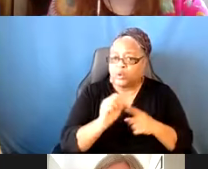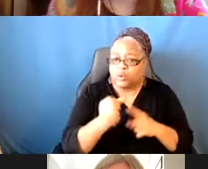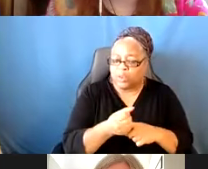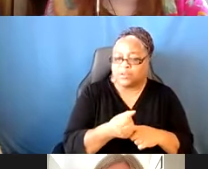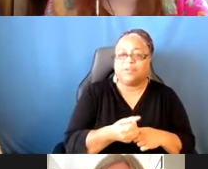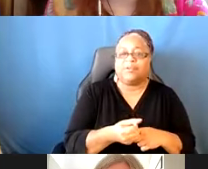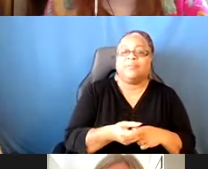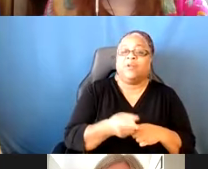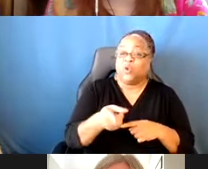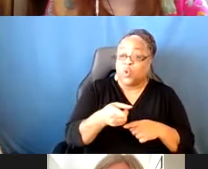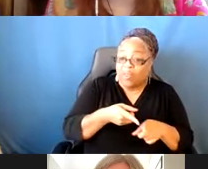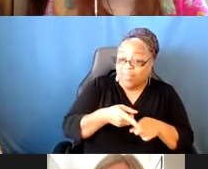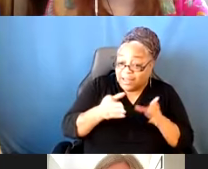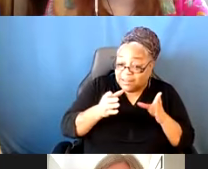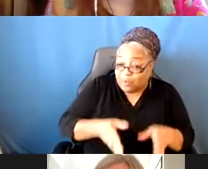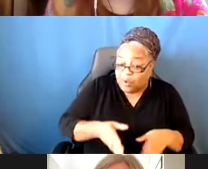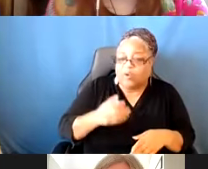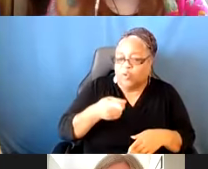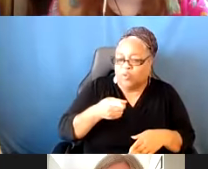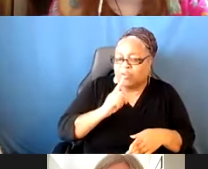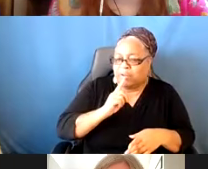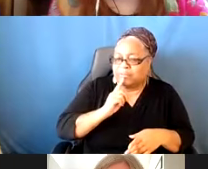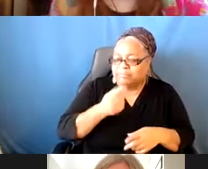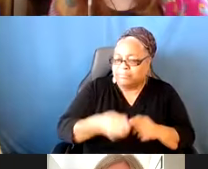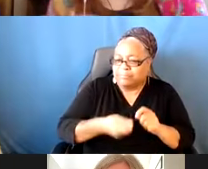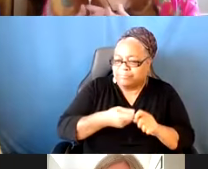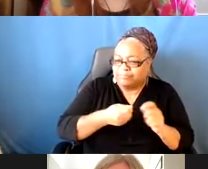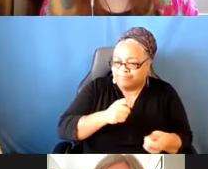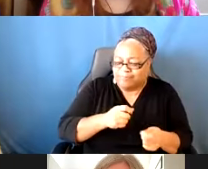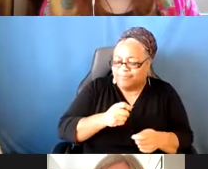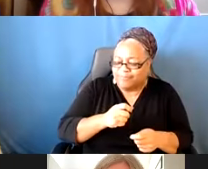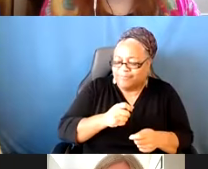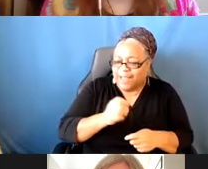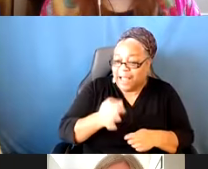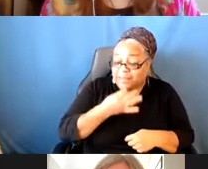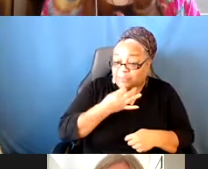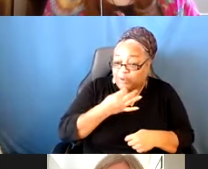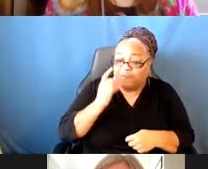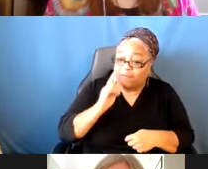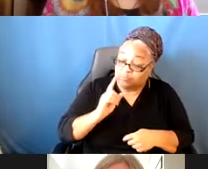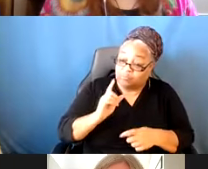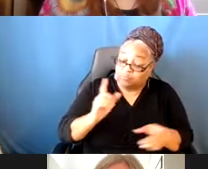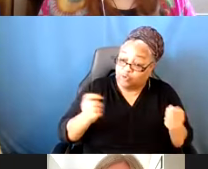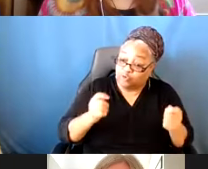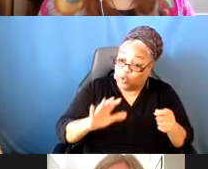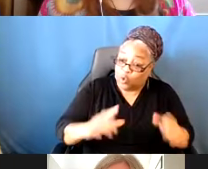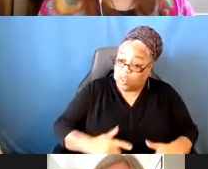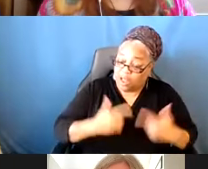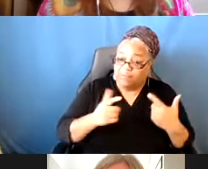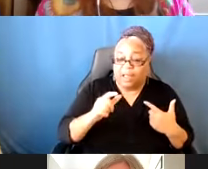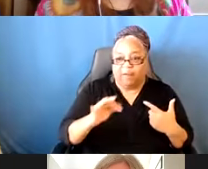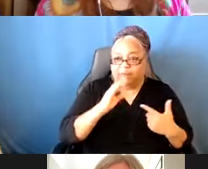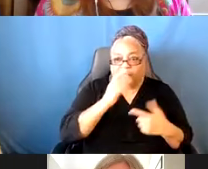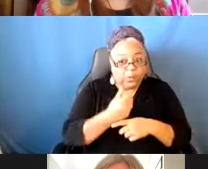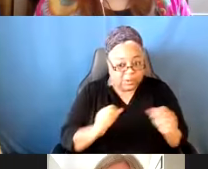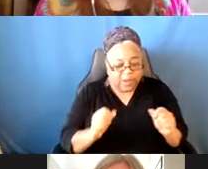are the expert in your own life. If you're feeling unsafe, please let us know. Yes, and